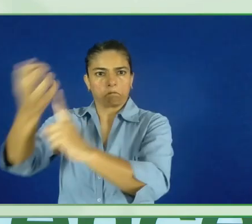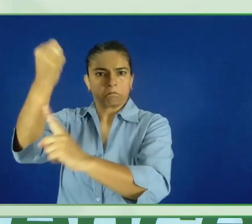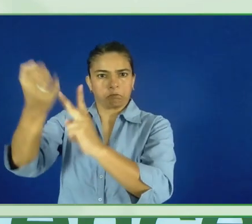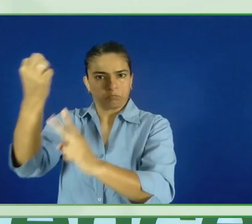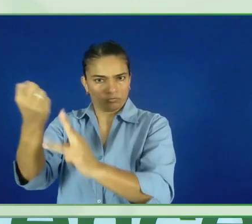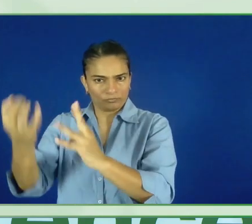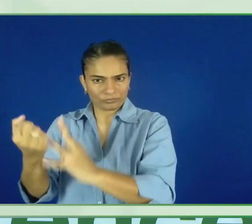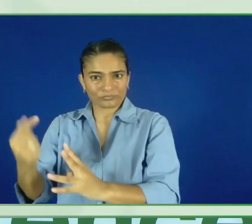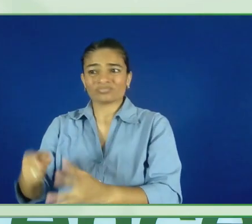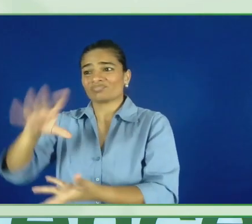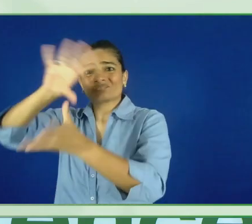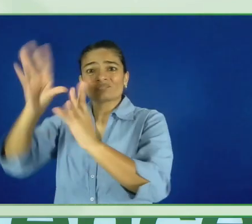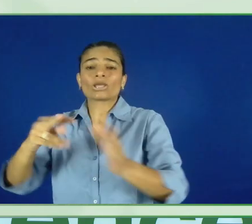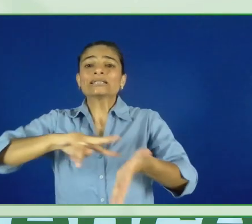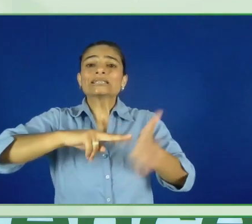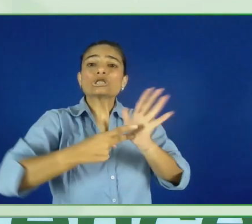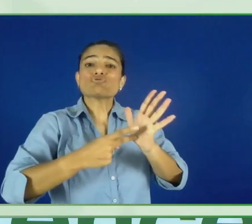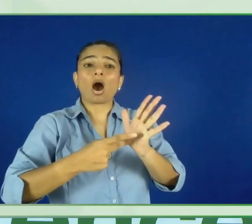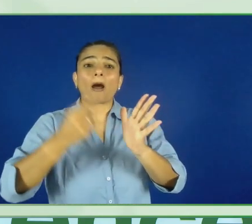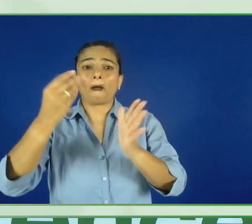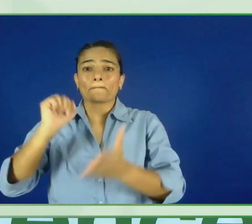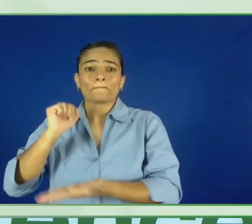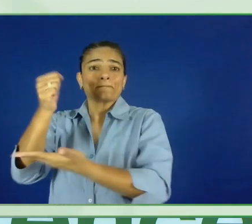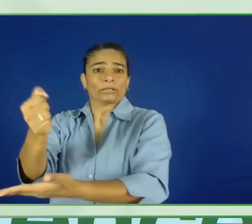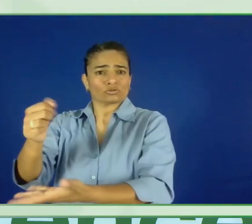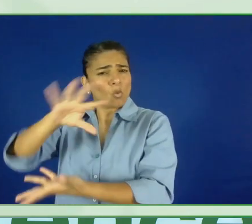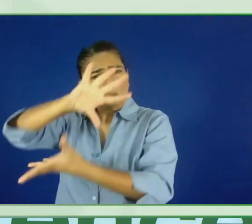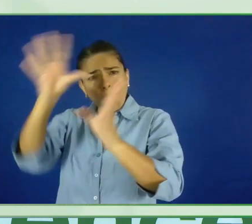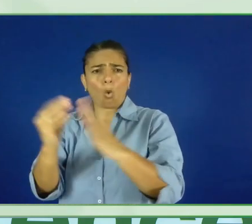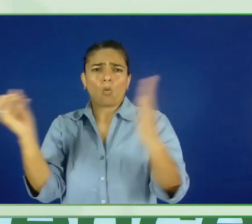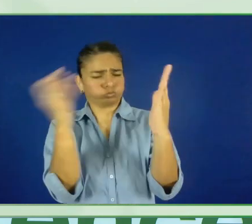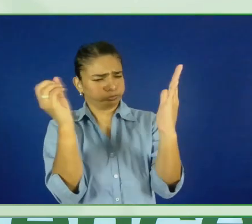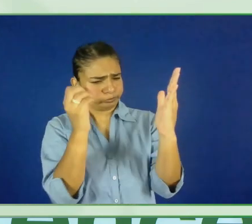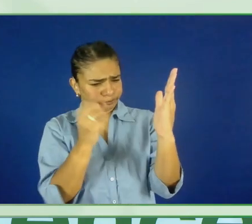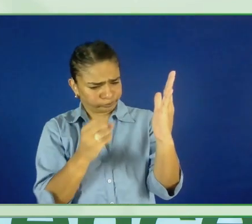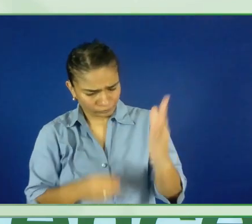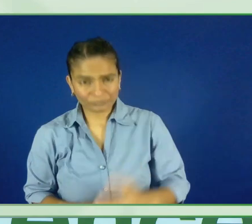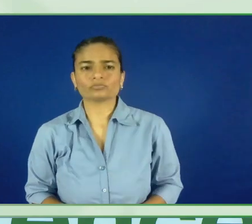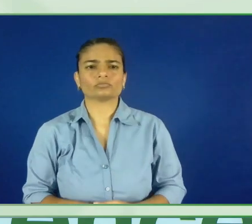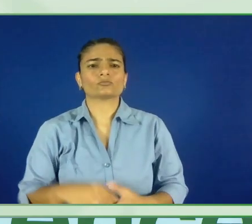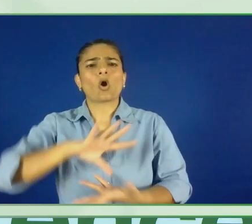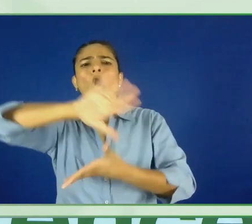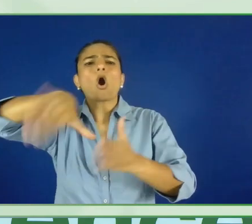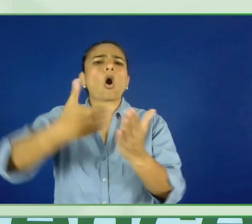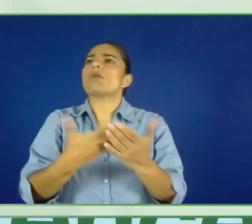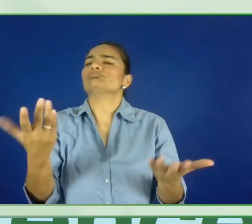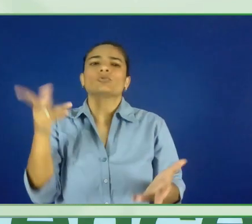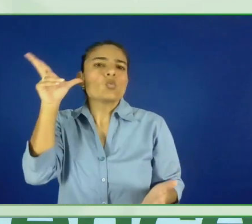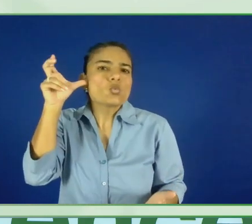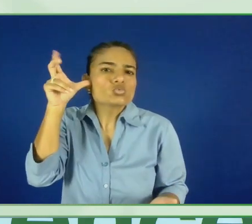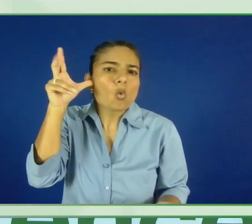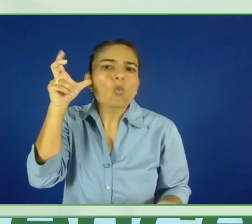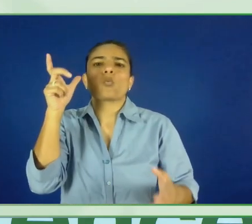audio and video presentations, as we are doing here, we are recorded, and this can be used as data. It's digitalized, there's audio content, there's